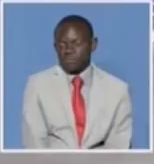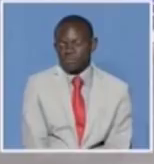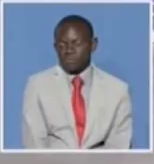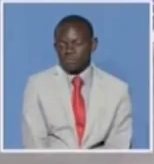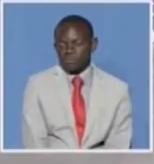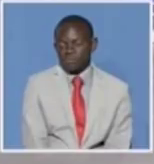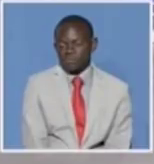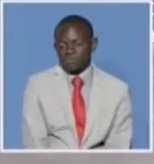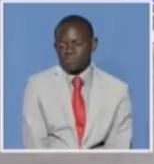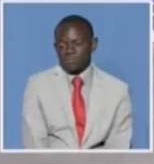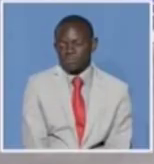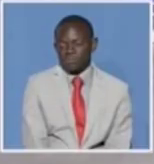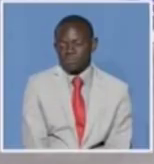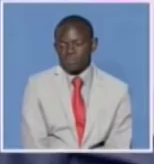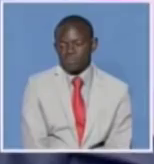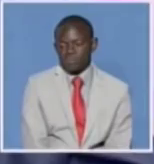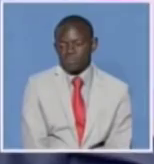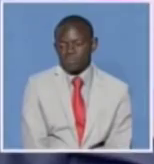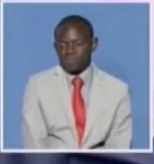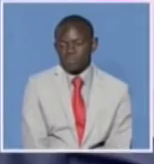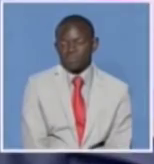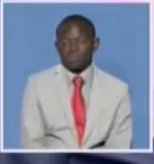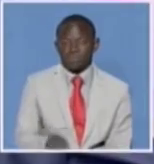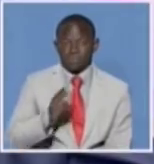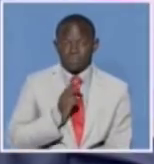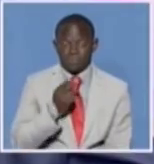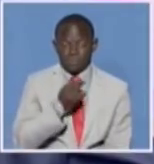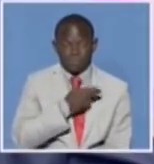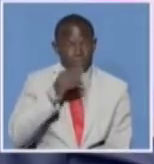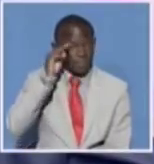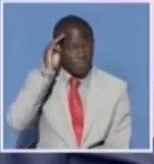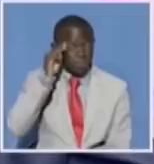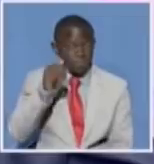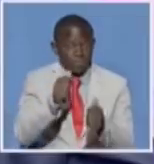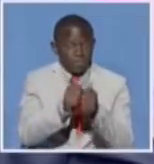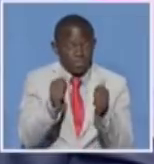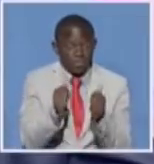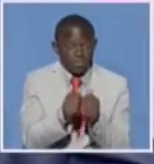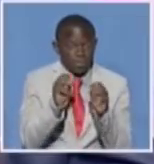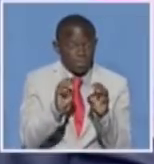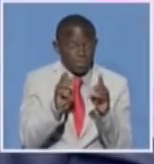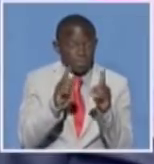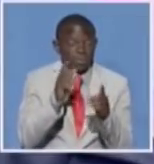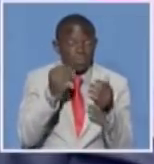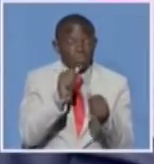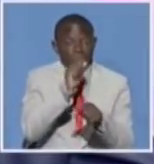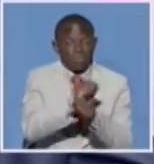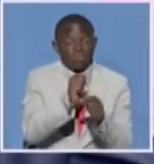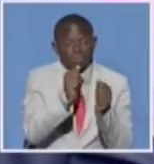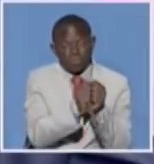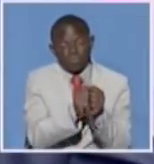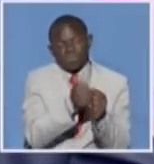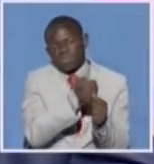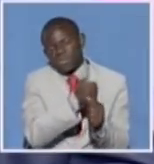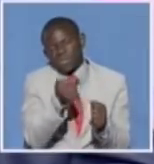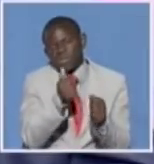this is why we want to engage the various tertiary institutions, universities, colleges,